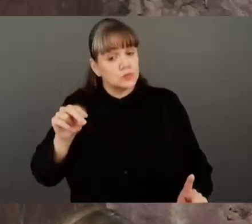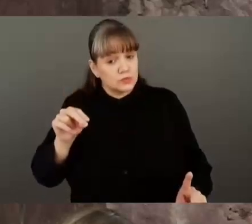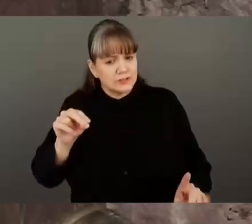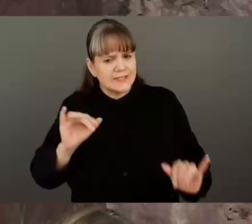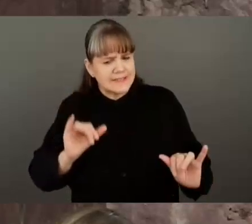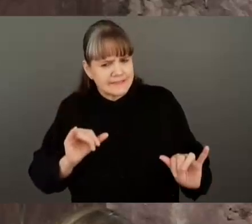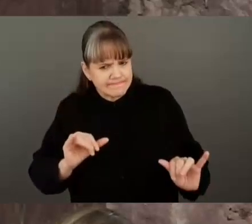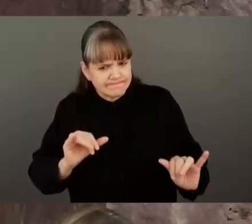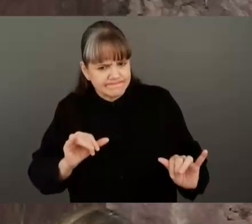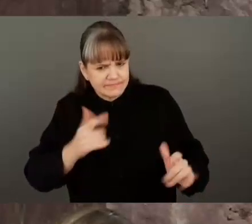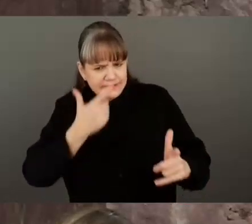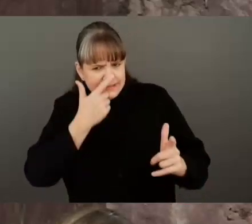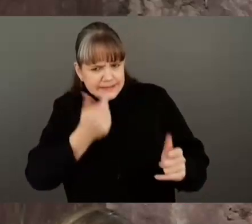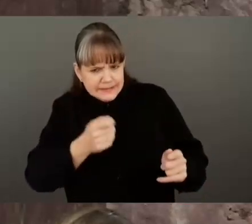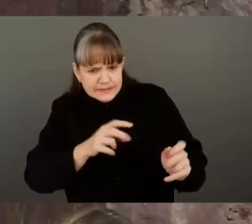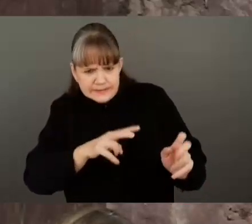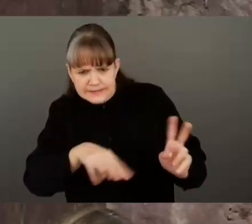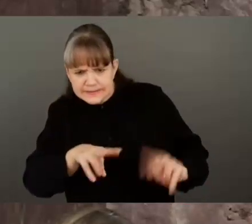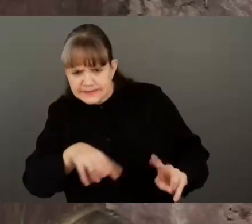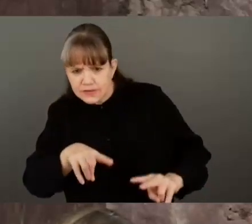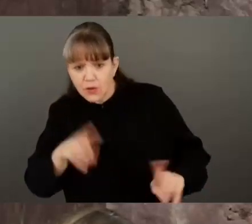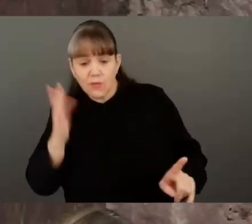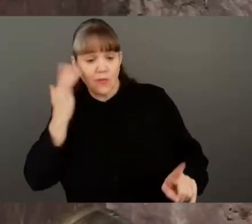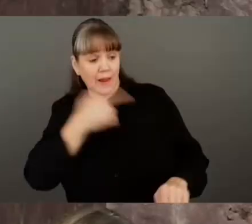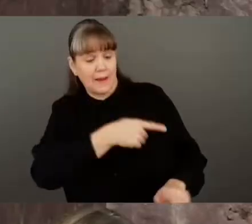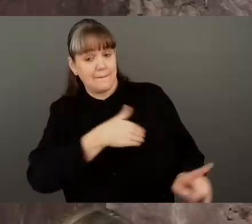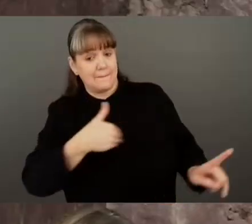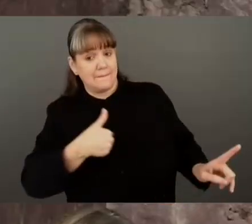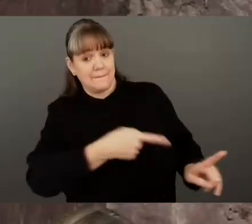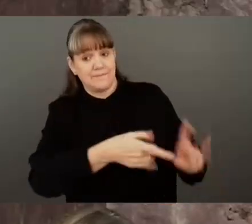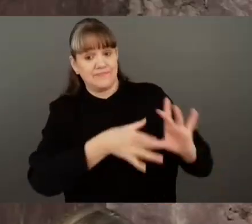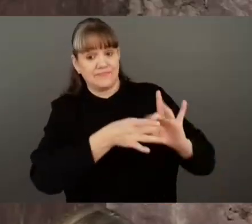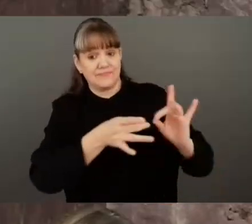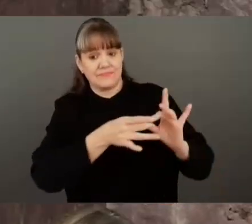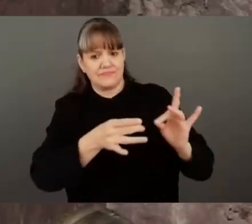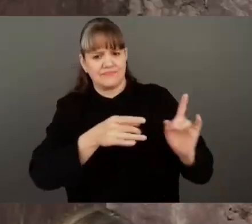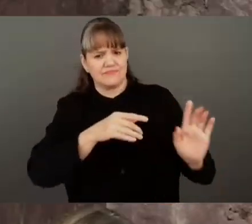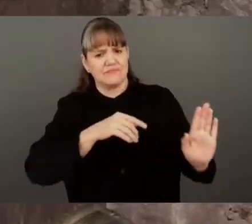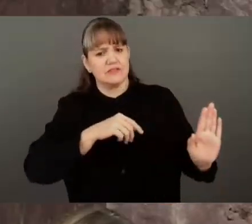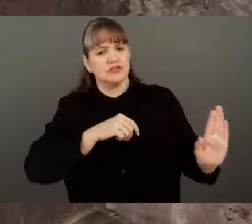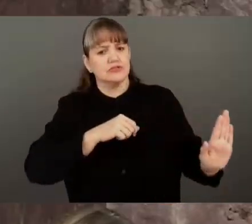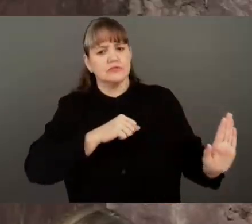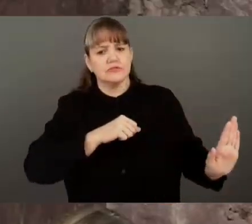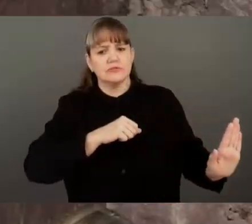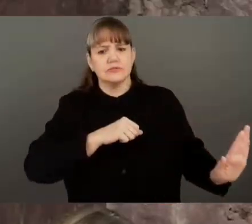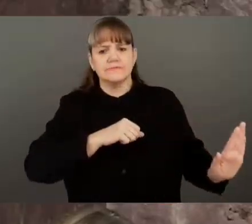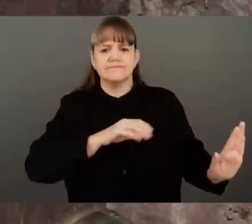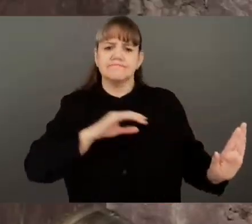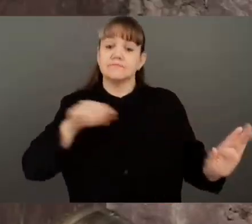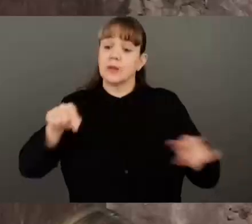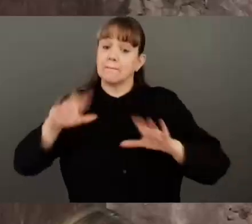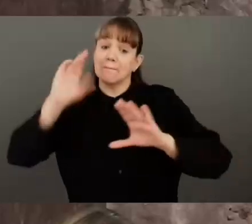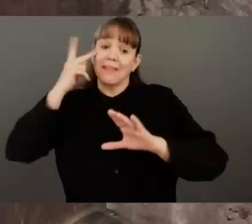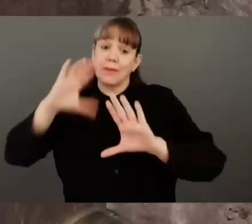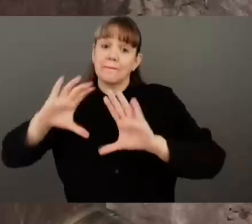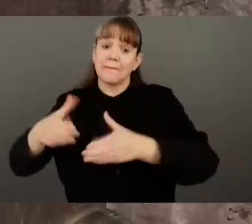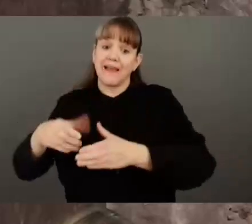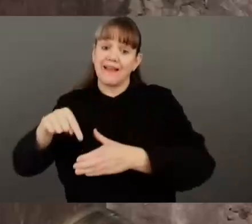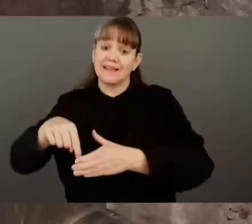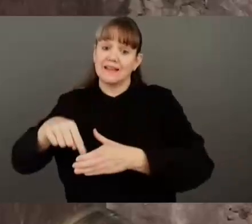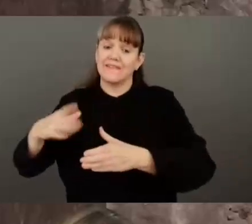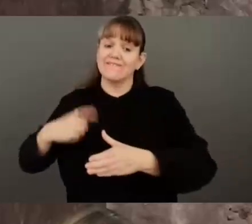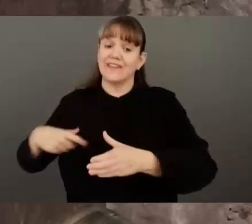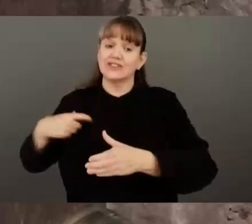about, reactions at party conventions, about their own party convention, Honourable